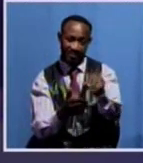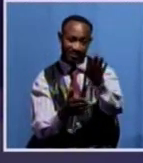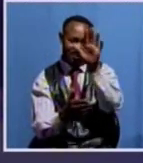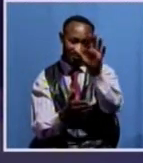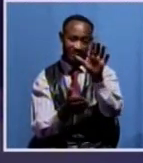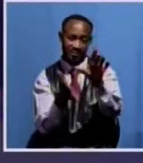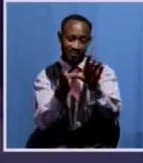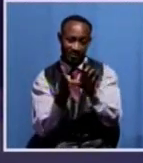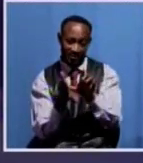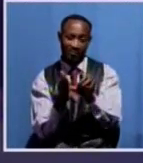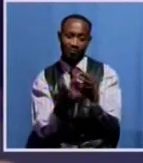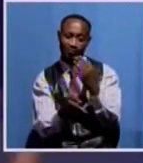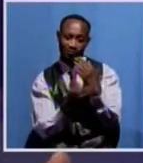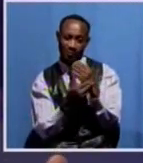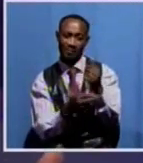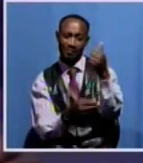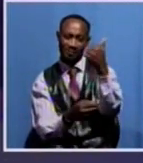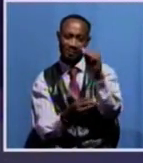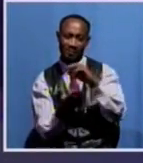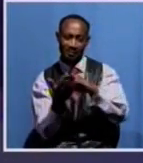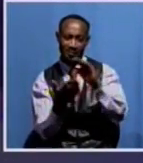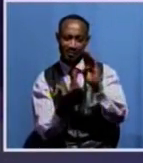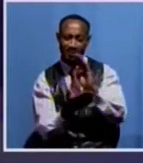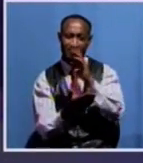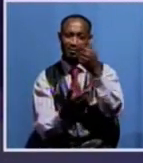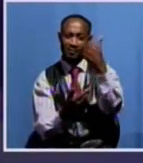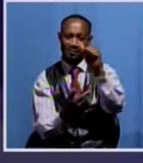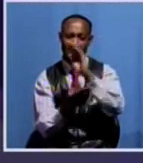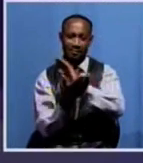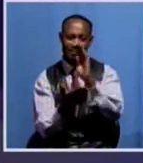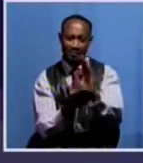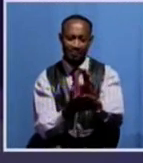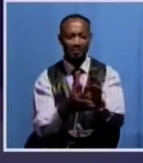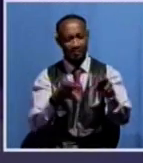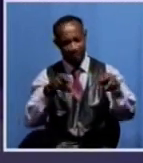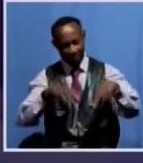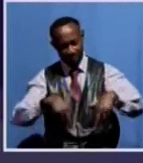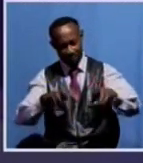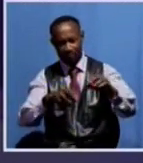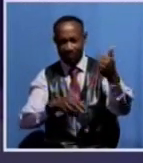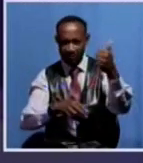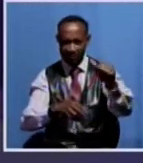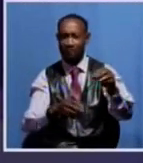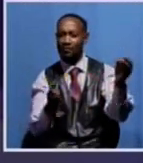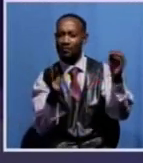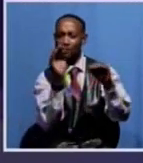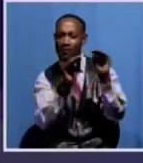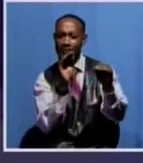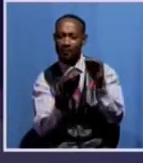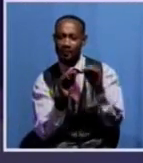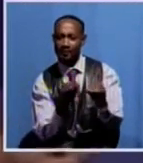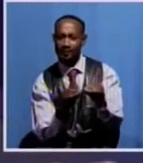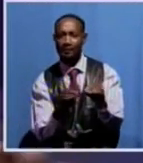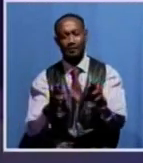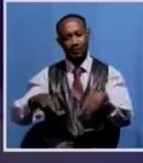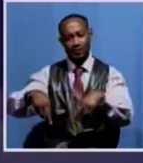save 10 billion. We are rescoping this road and this is what we're saving. 10 roads will be rescoped. 20 roads are being funded.